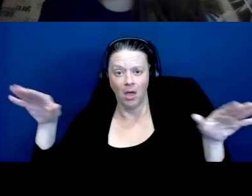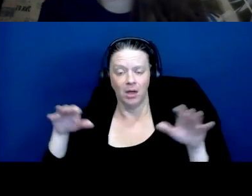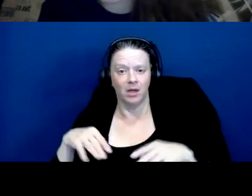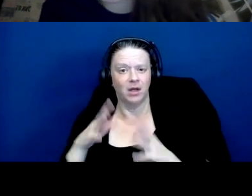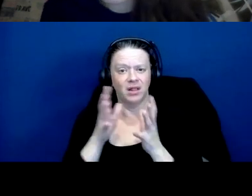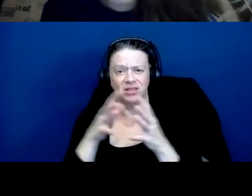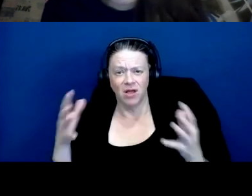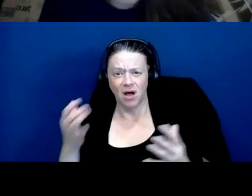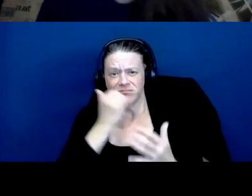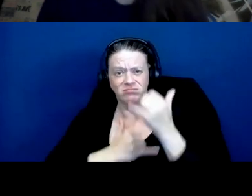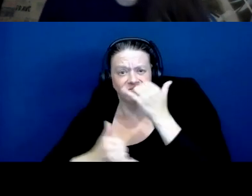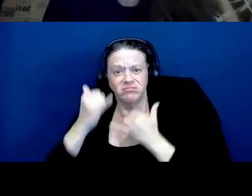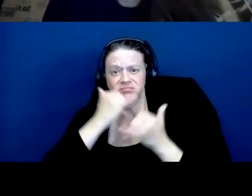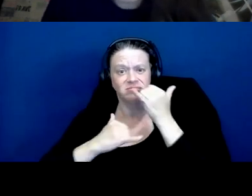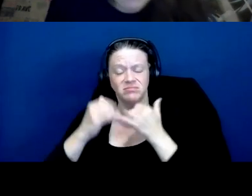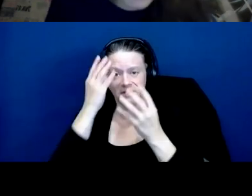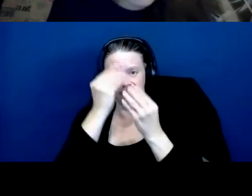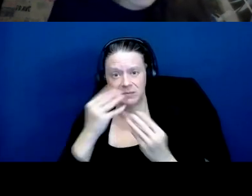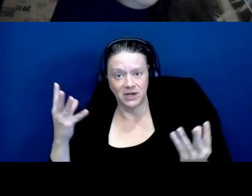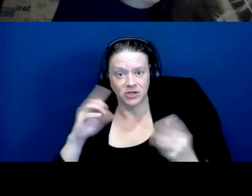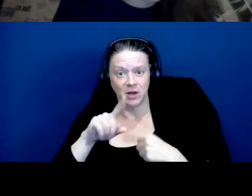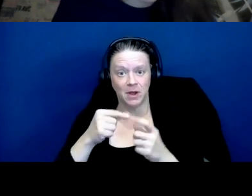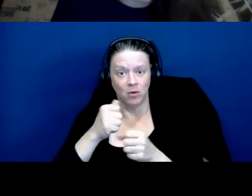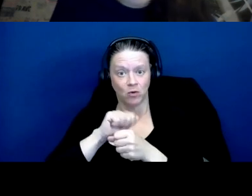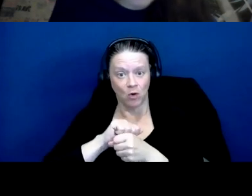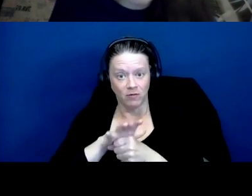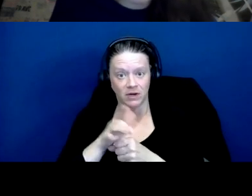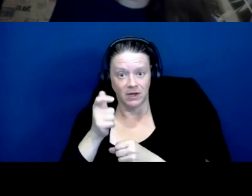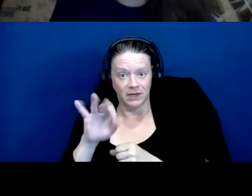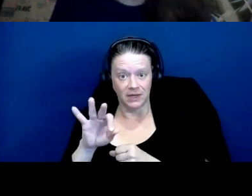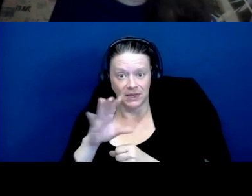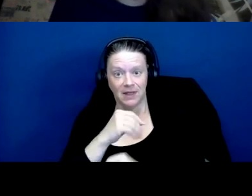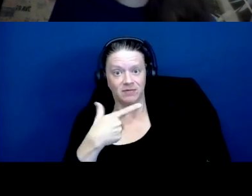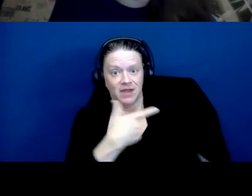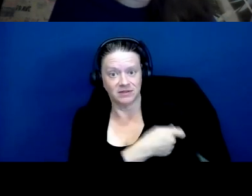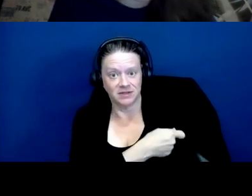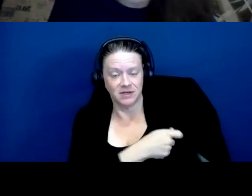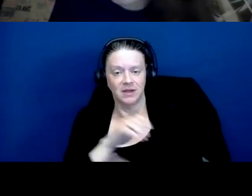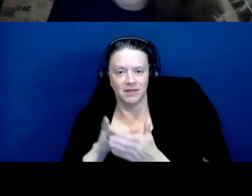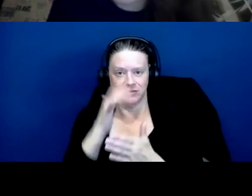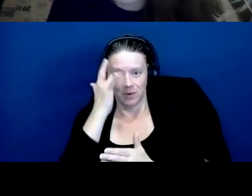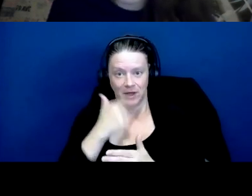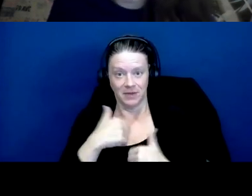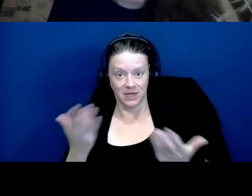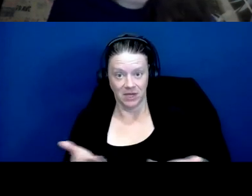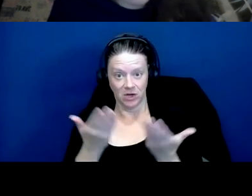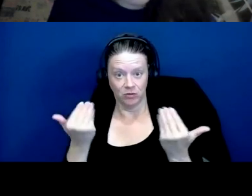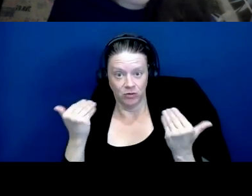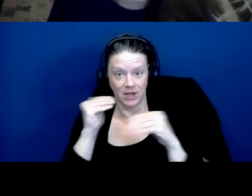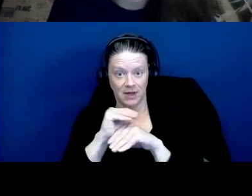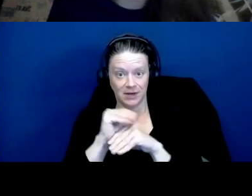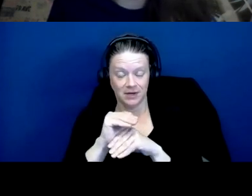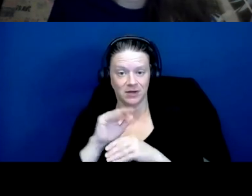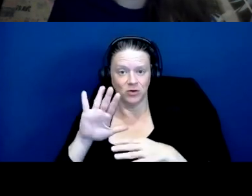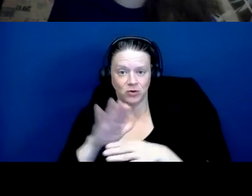about the vaccine. And that's why I'm here tonight to share with you high quality information